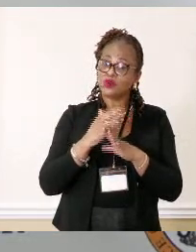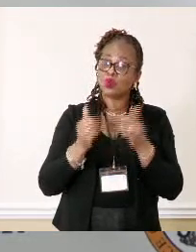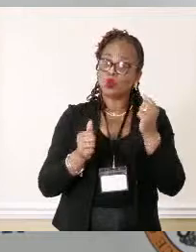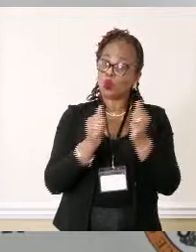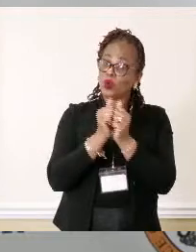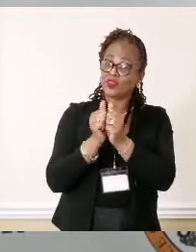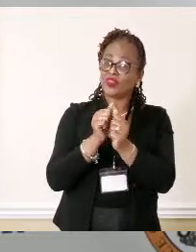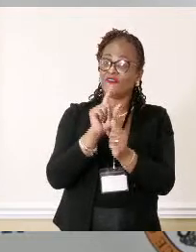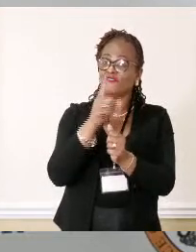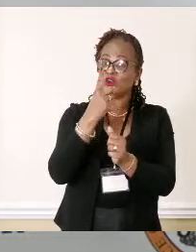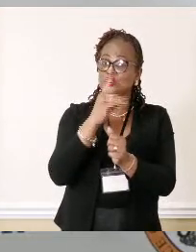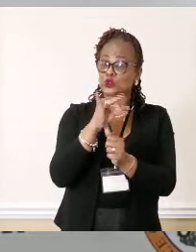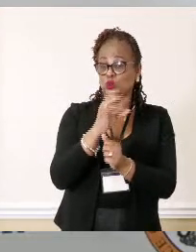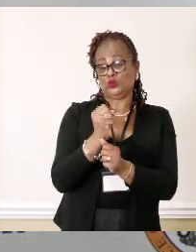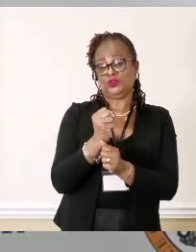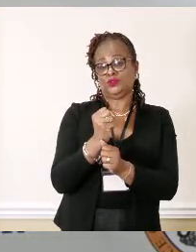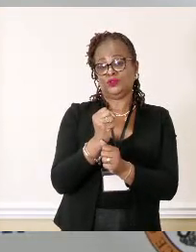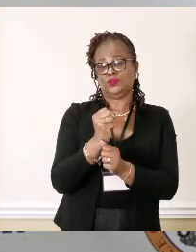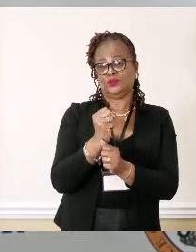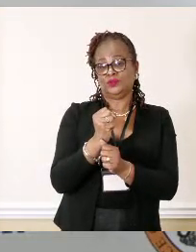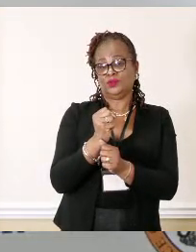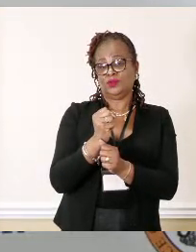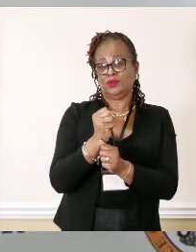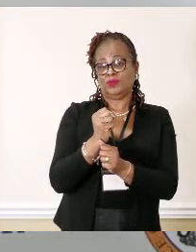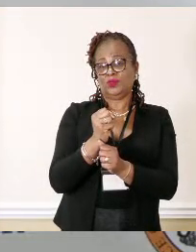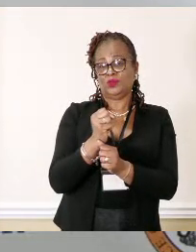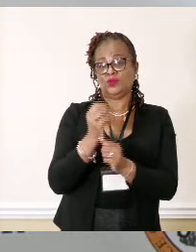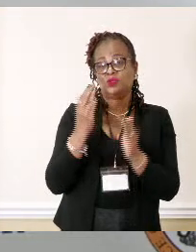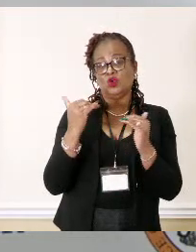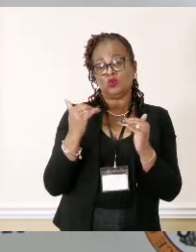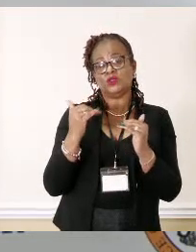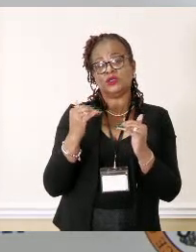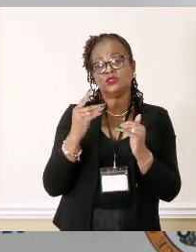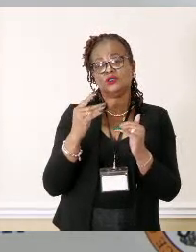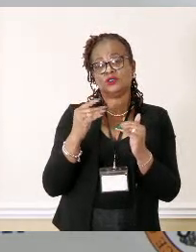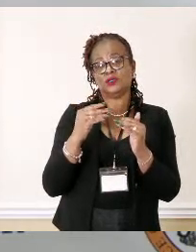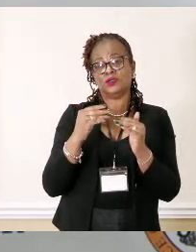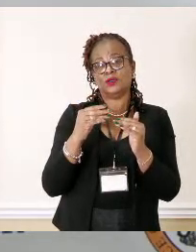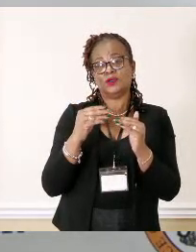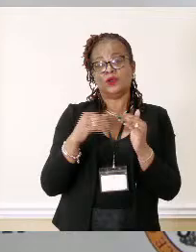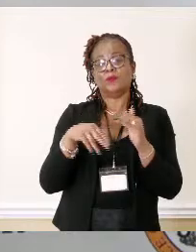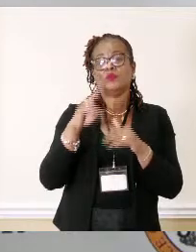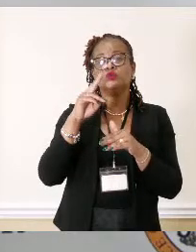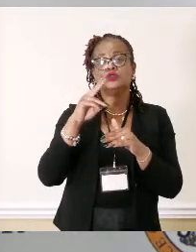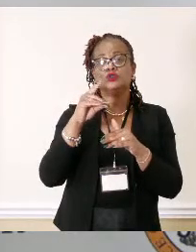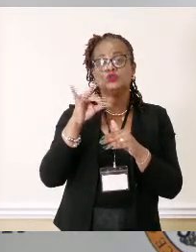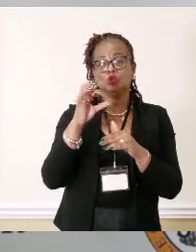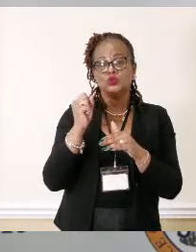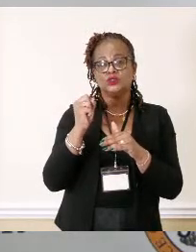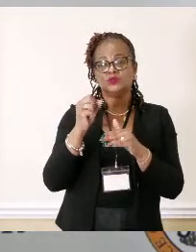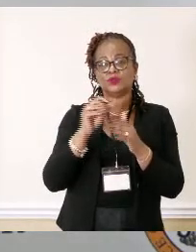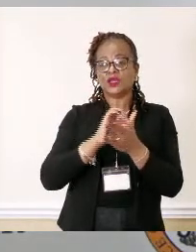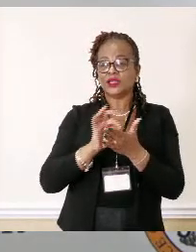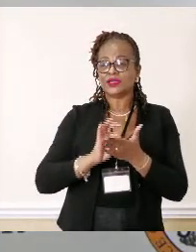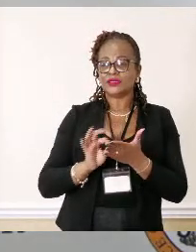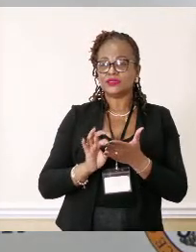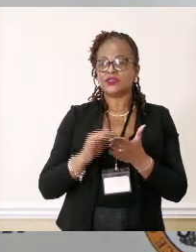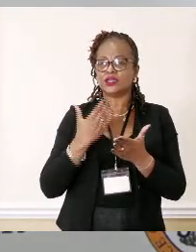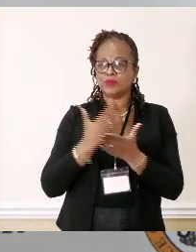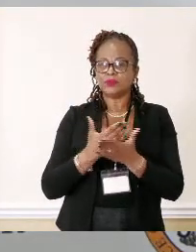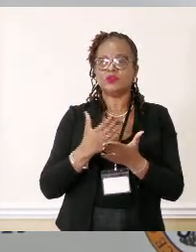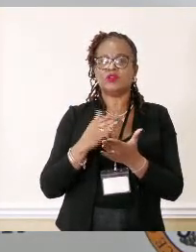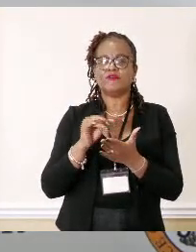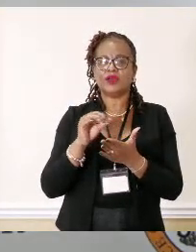are hoping that we are able to give the booster dose based on our calculations and the commitment of the